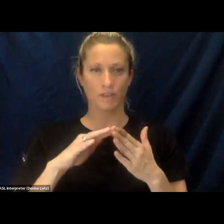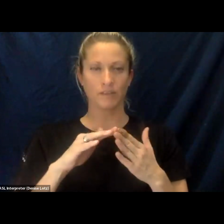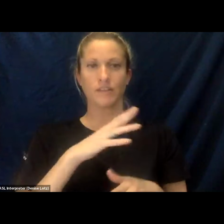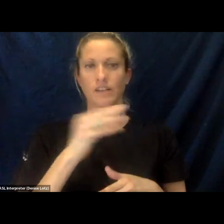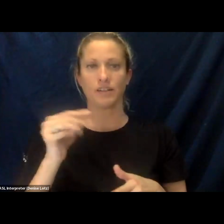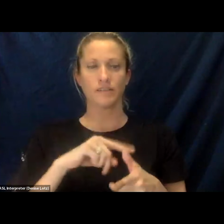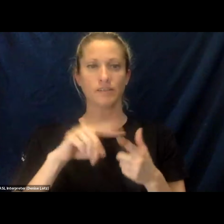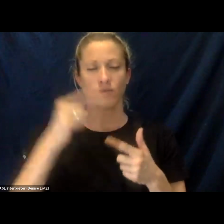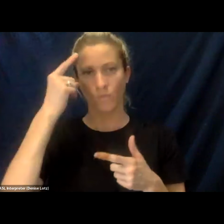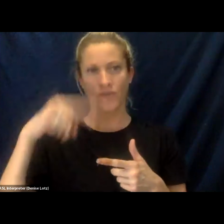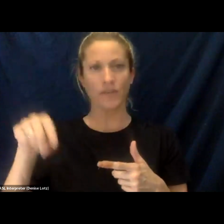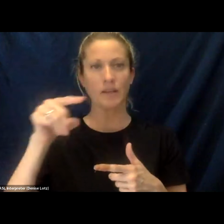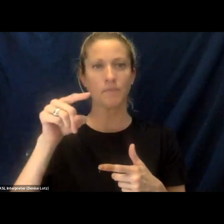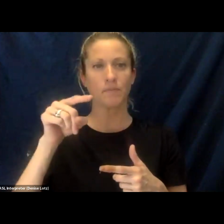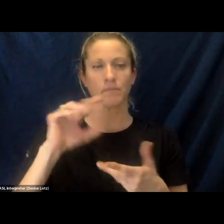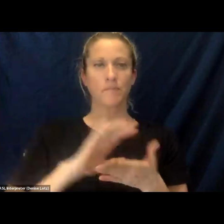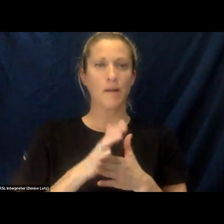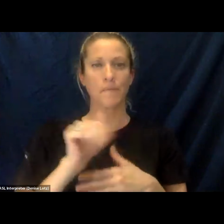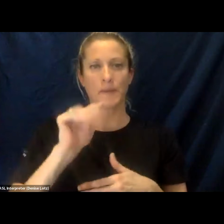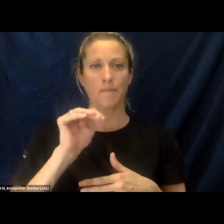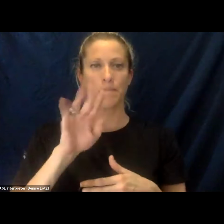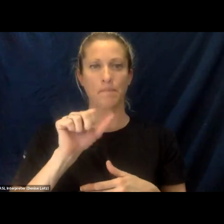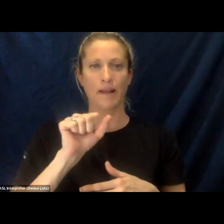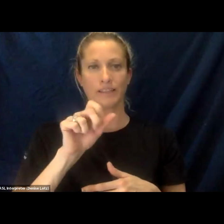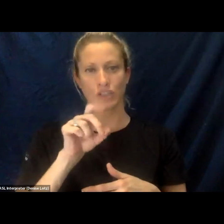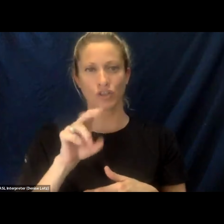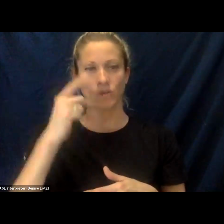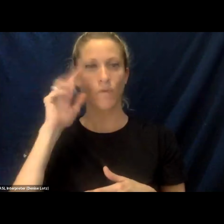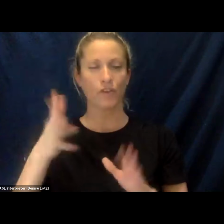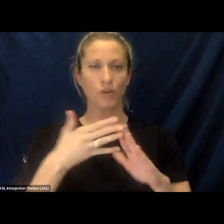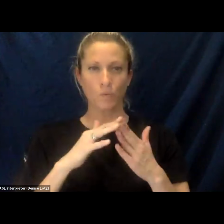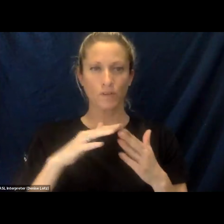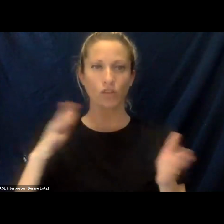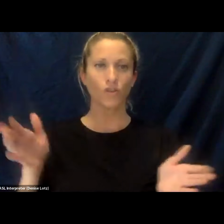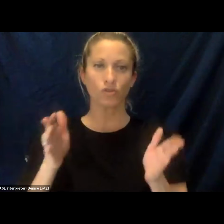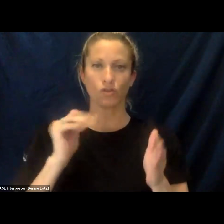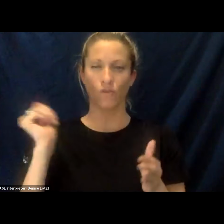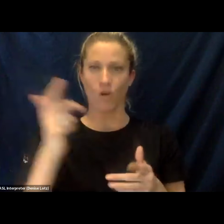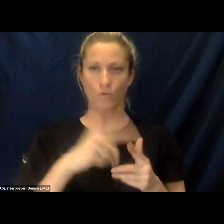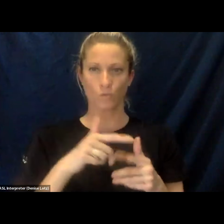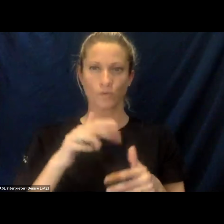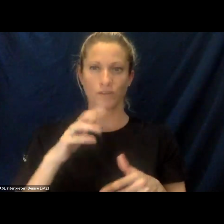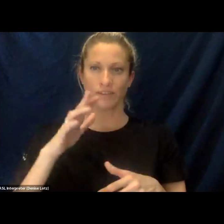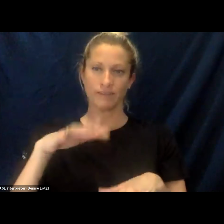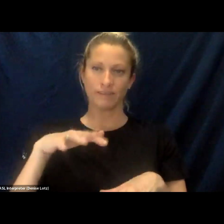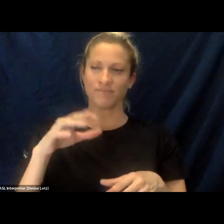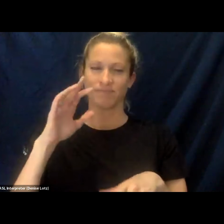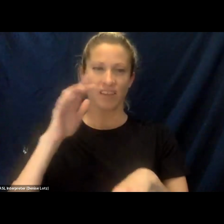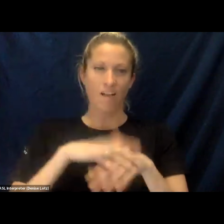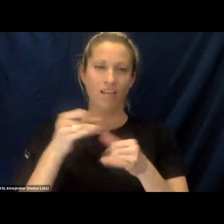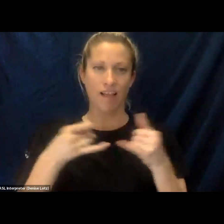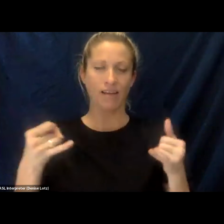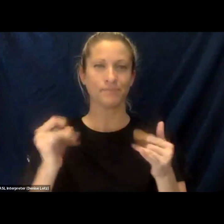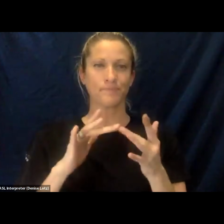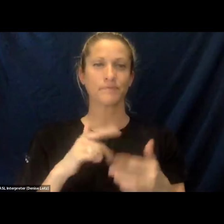and for them to be the ambassadors of their community and encouraging folks to get online. And lastly, I'm going to